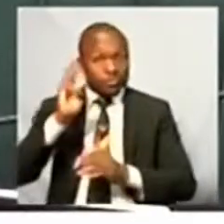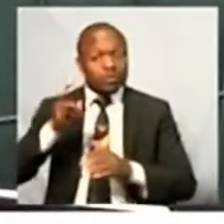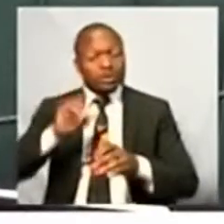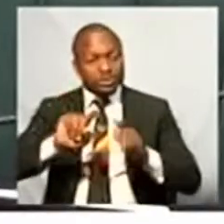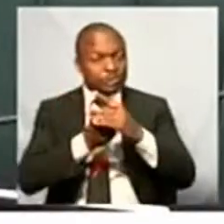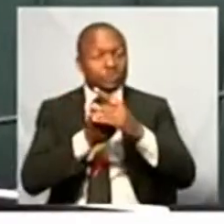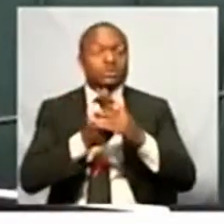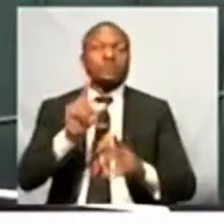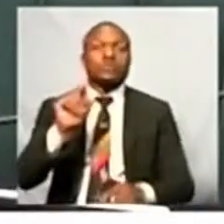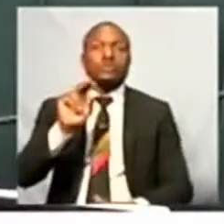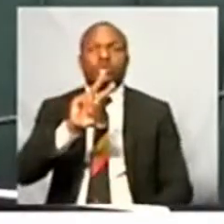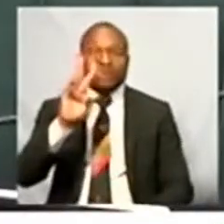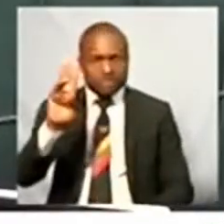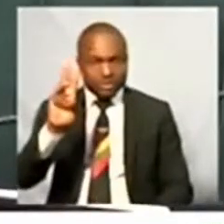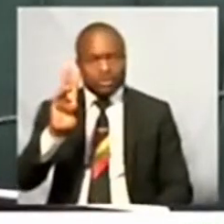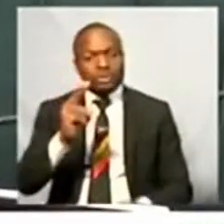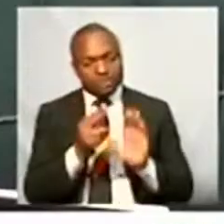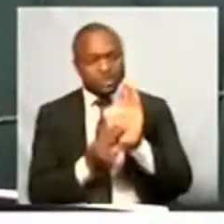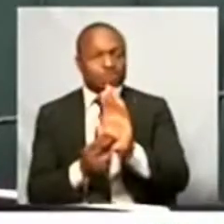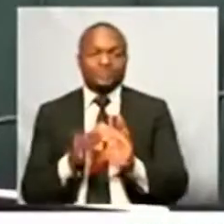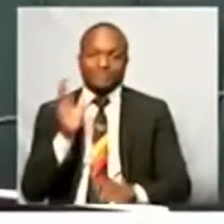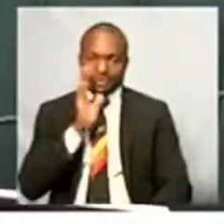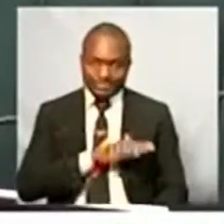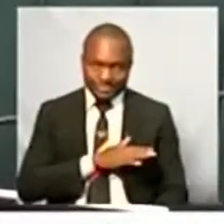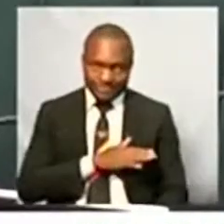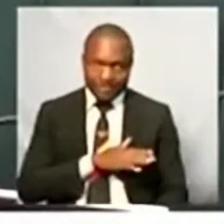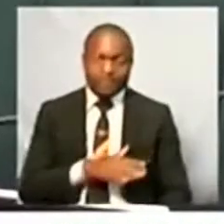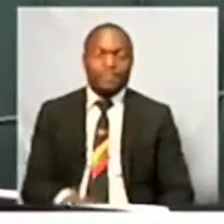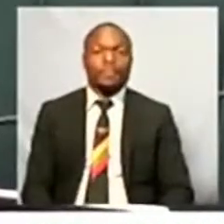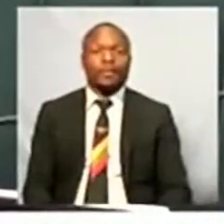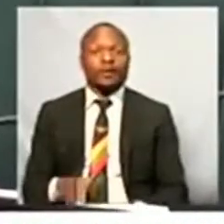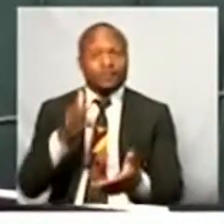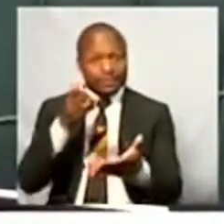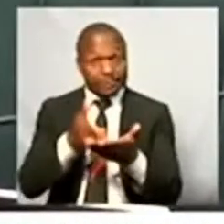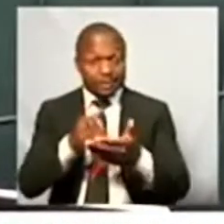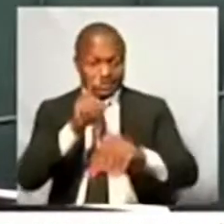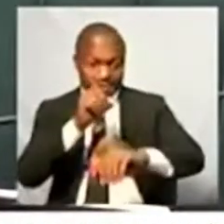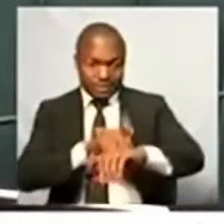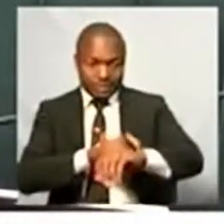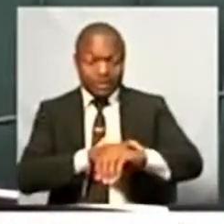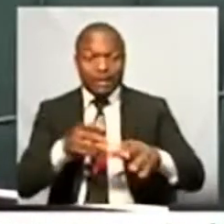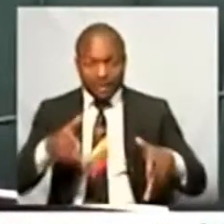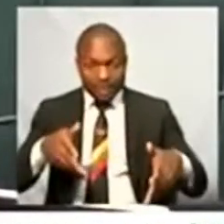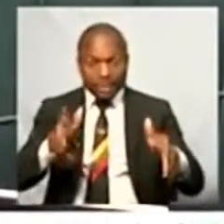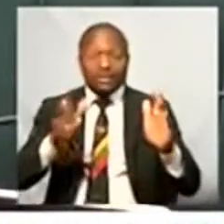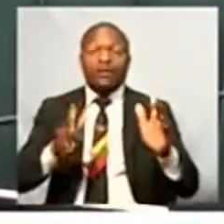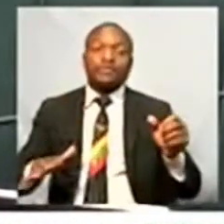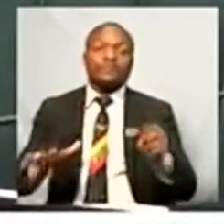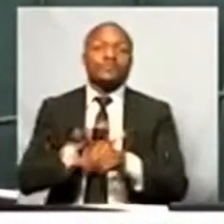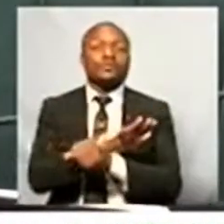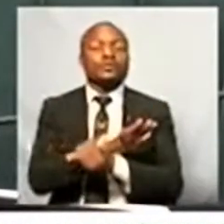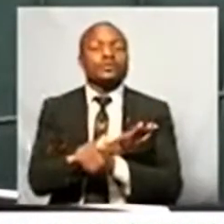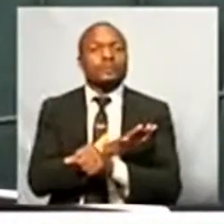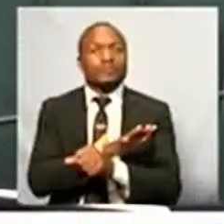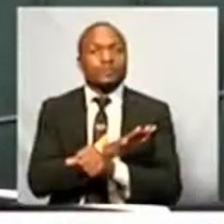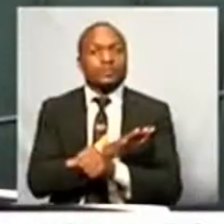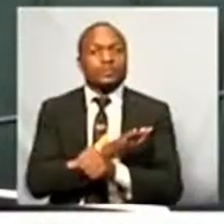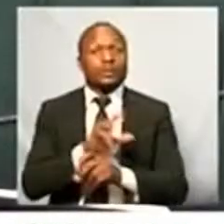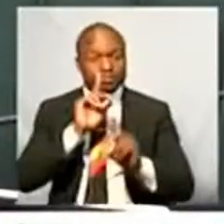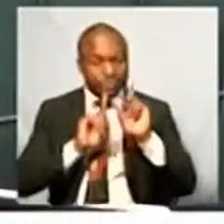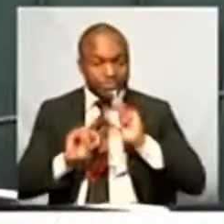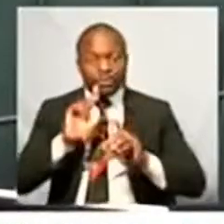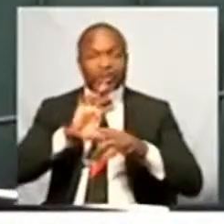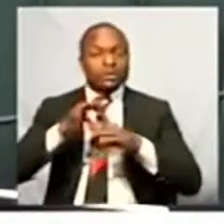in 2026 as indicated. This timeline allows for adequate preparation,